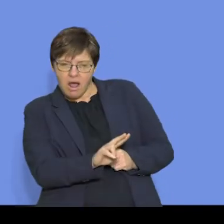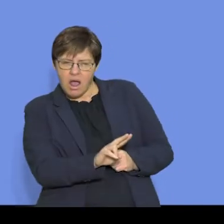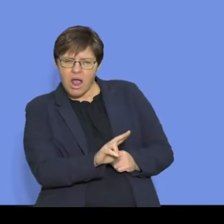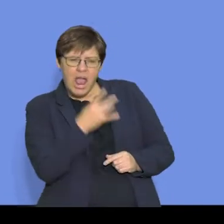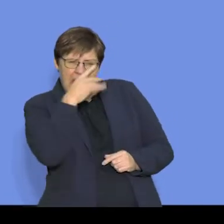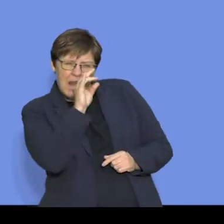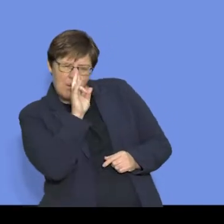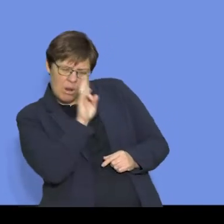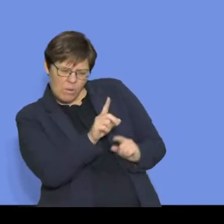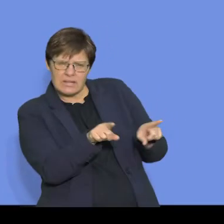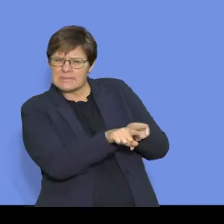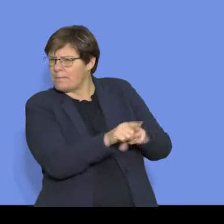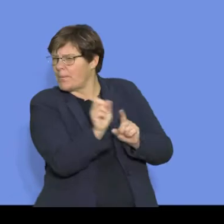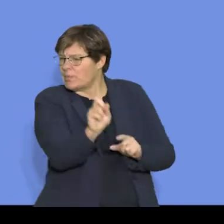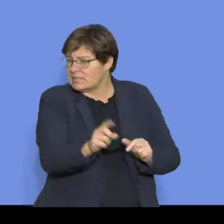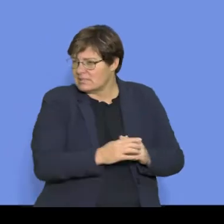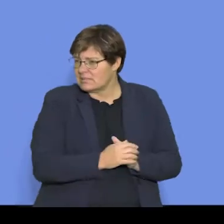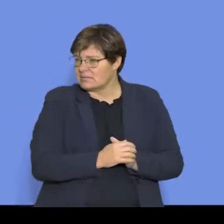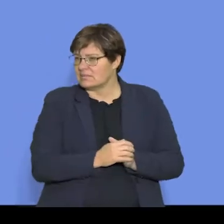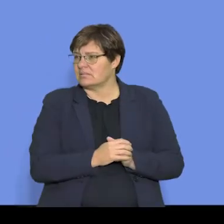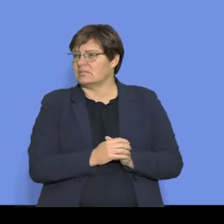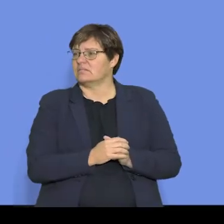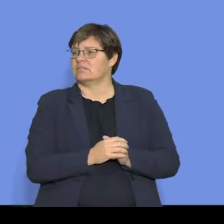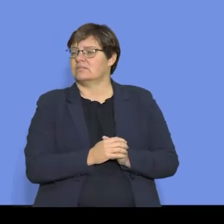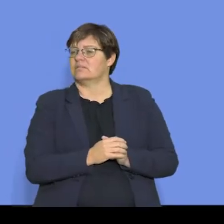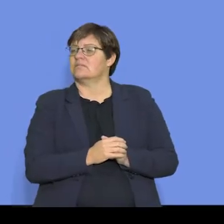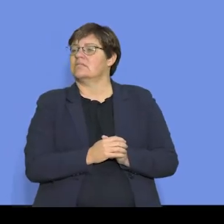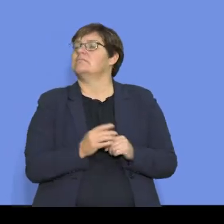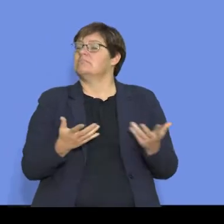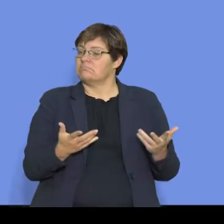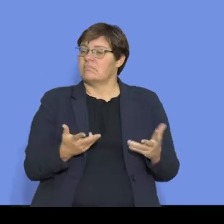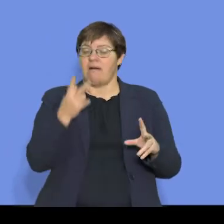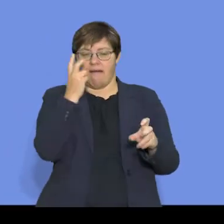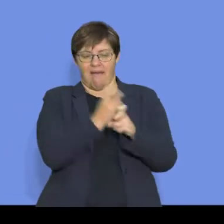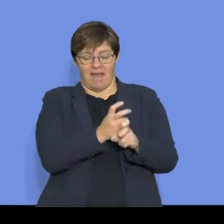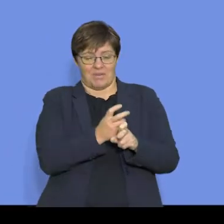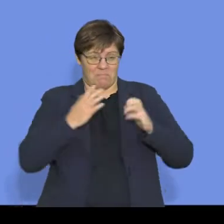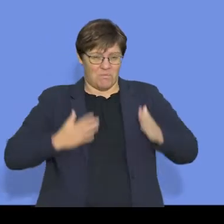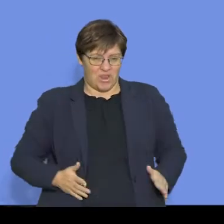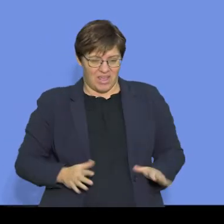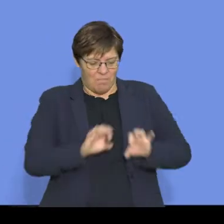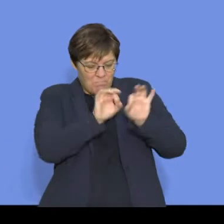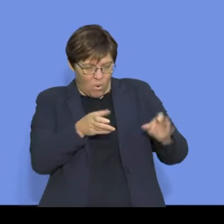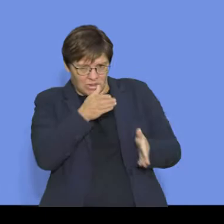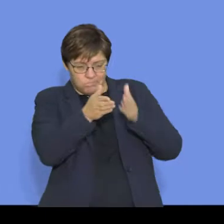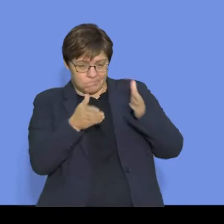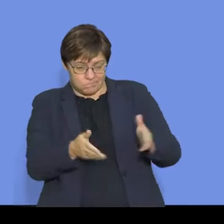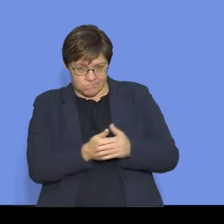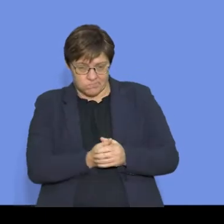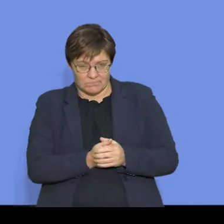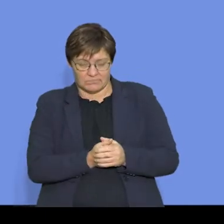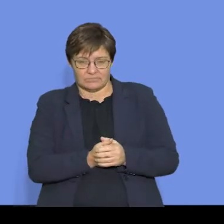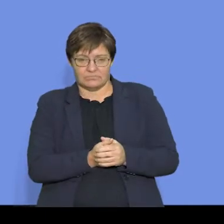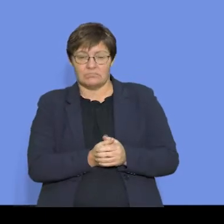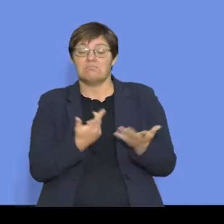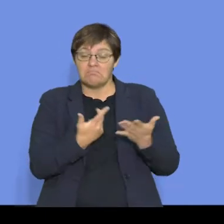looking at what the animal looks like, and that is made from the hard parts of the body. It